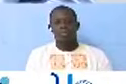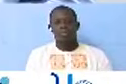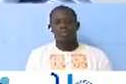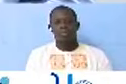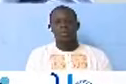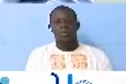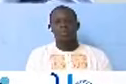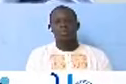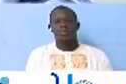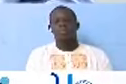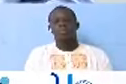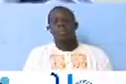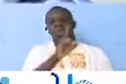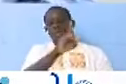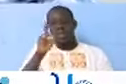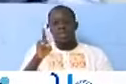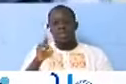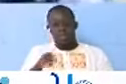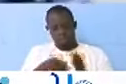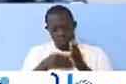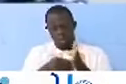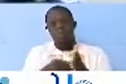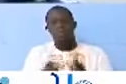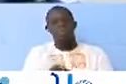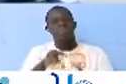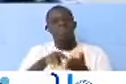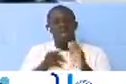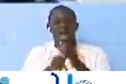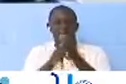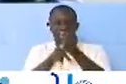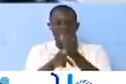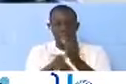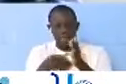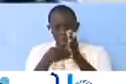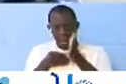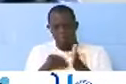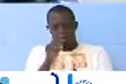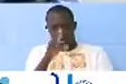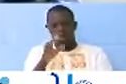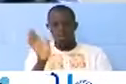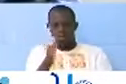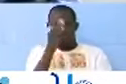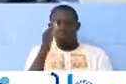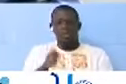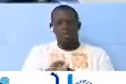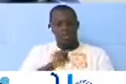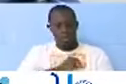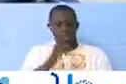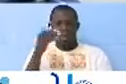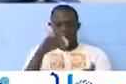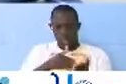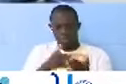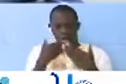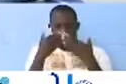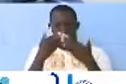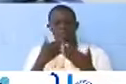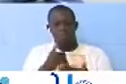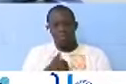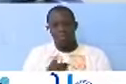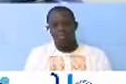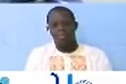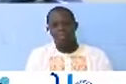Deputy. Director. I went there. Akonyoko. He said to me that